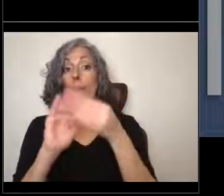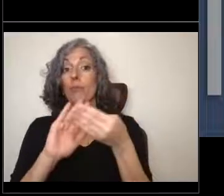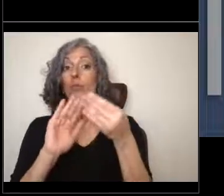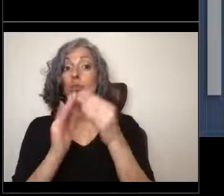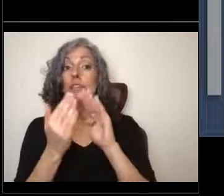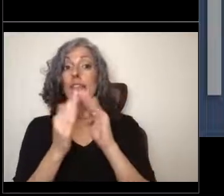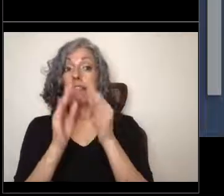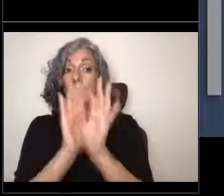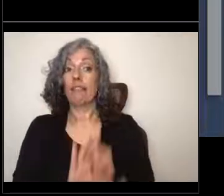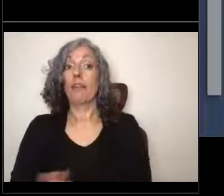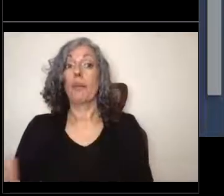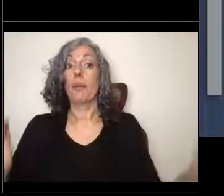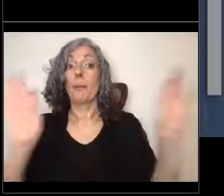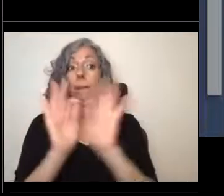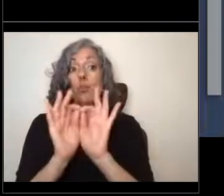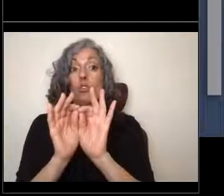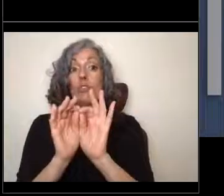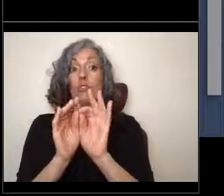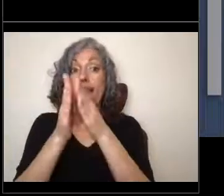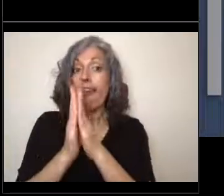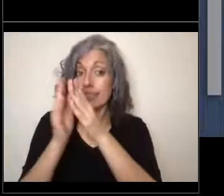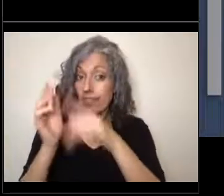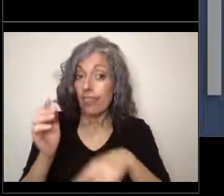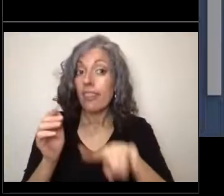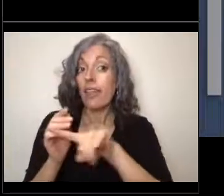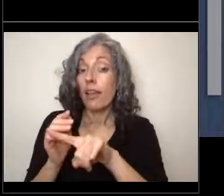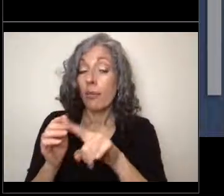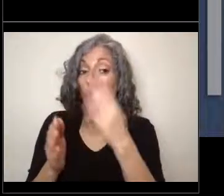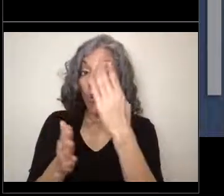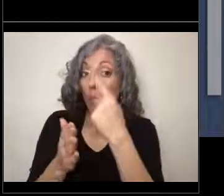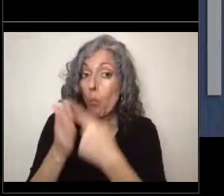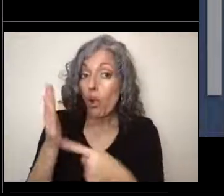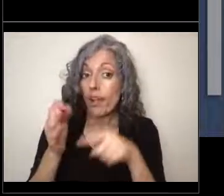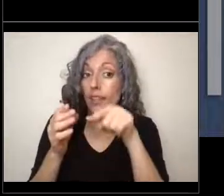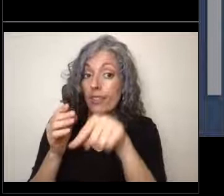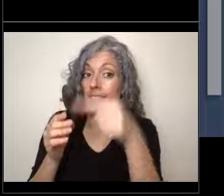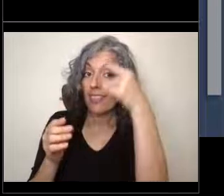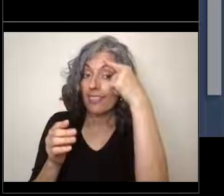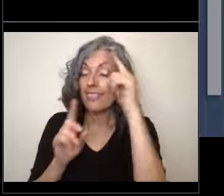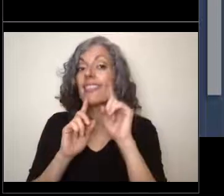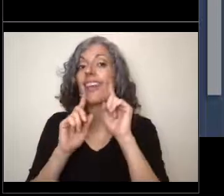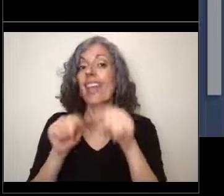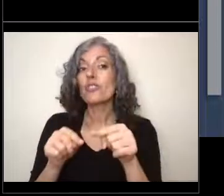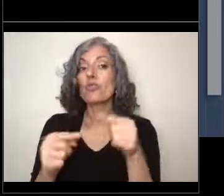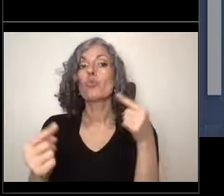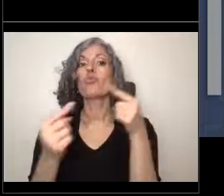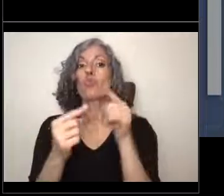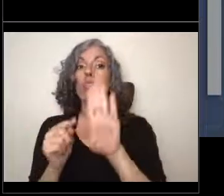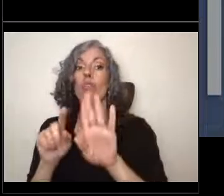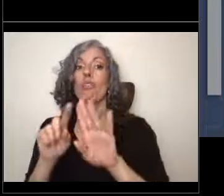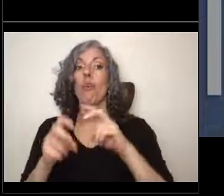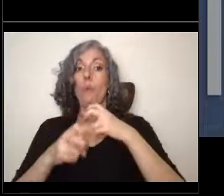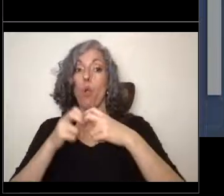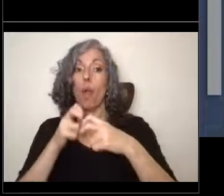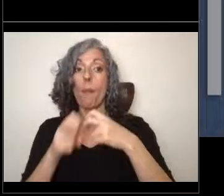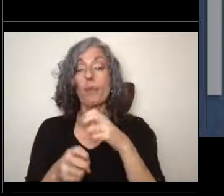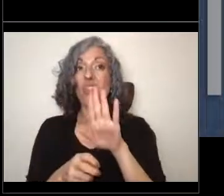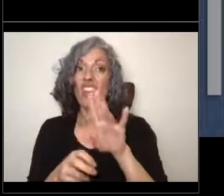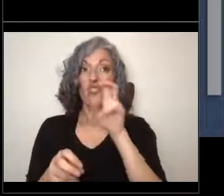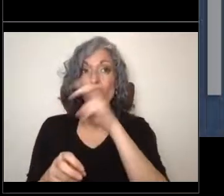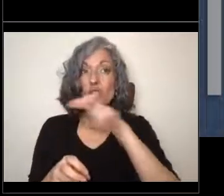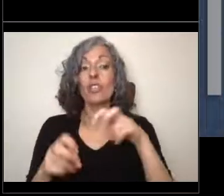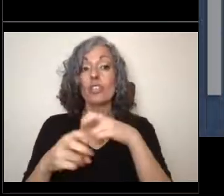of asking them what do they think is the answer to their problem? What is their transportation problem? Not just us in